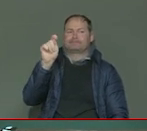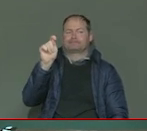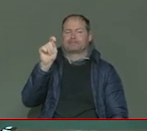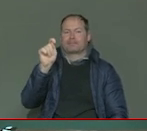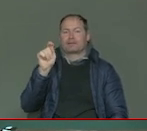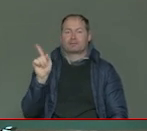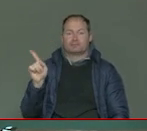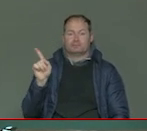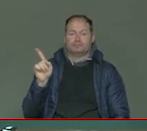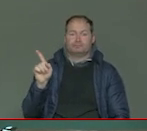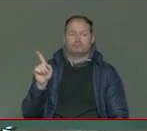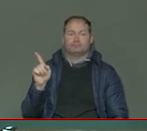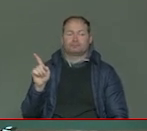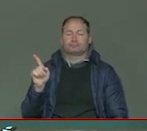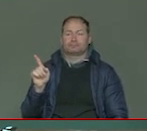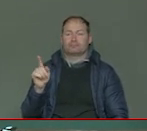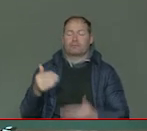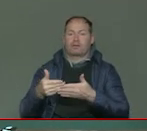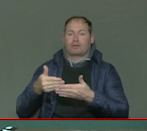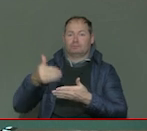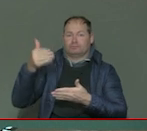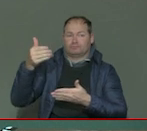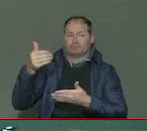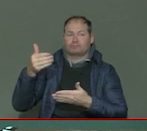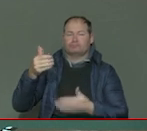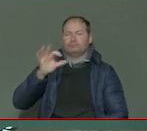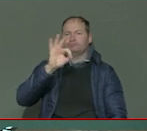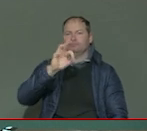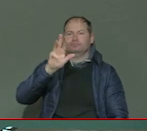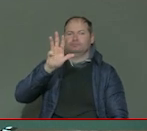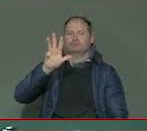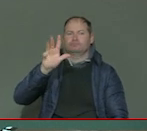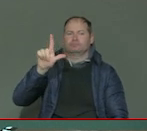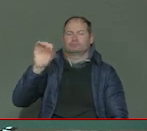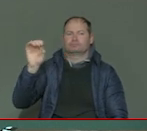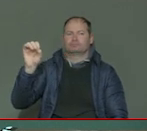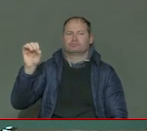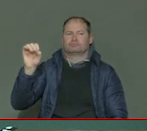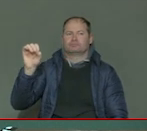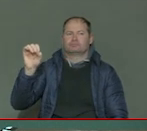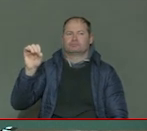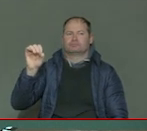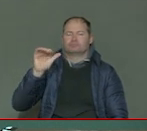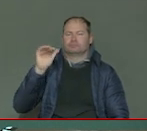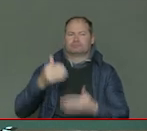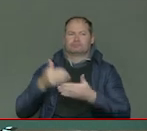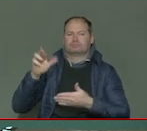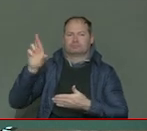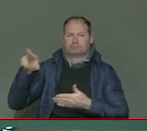37,900 appeared on the bank statement as 39,700 and the bank statement was correct.